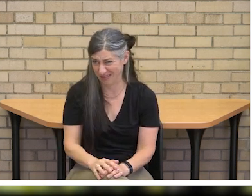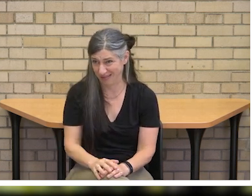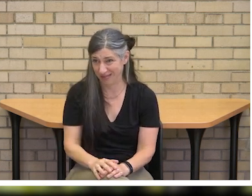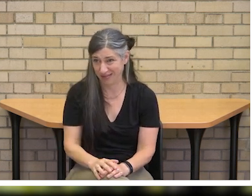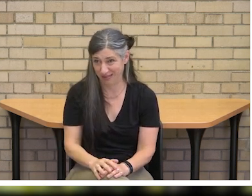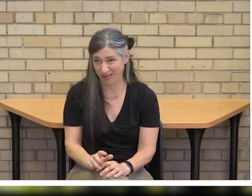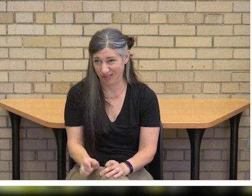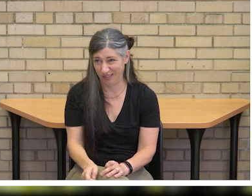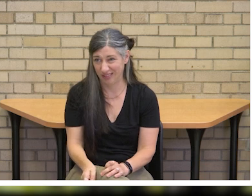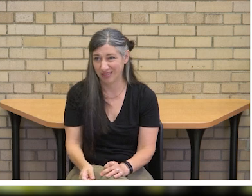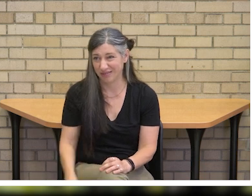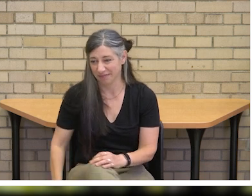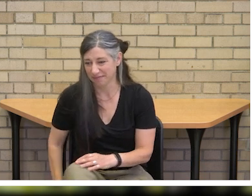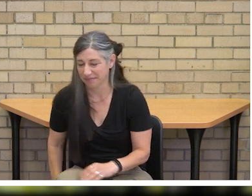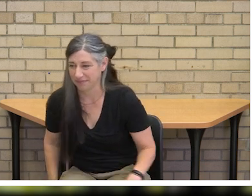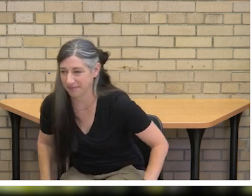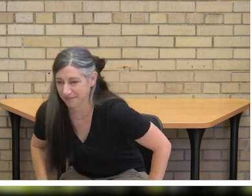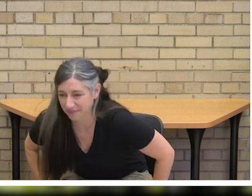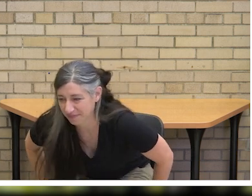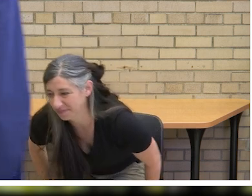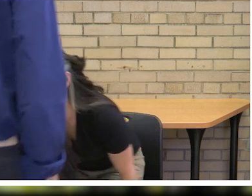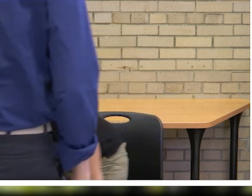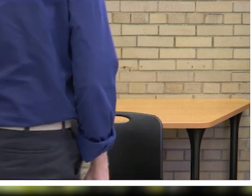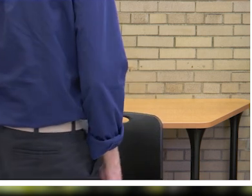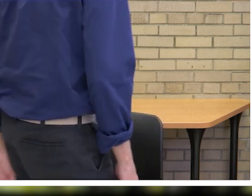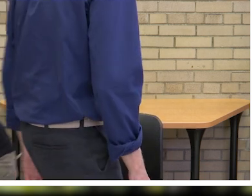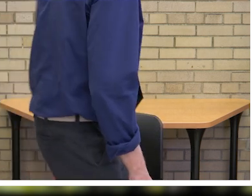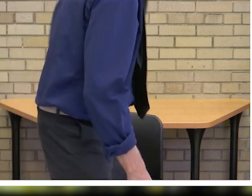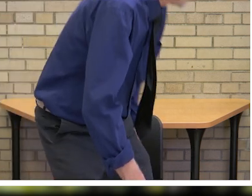couldn't have worked out better for the city.